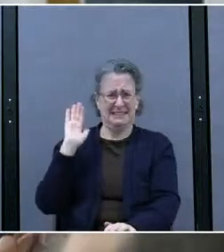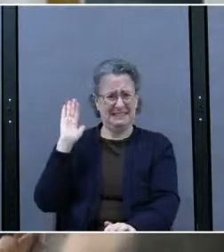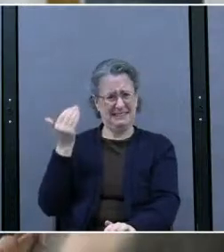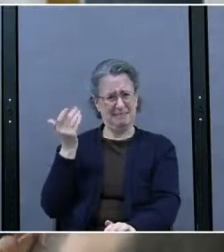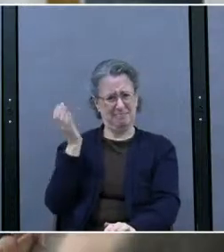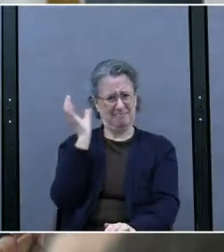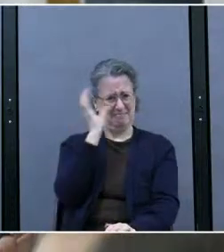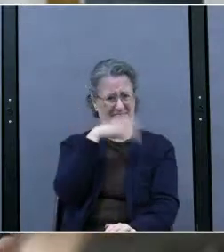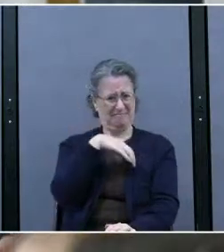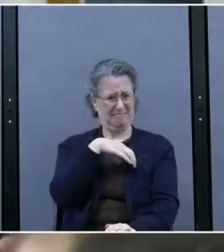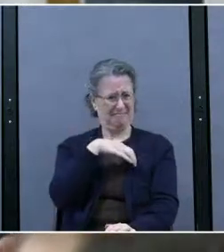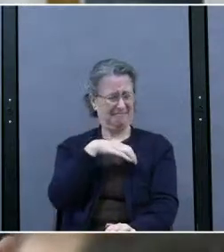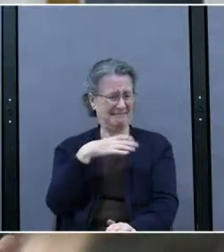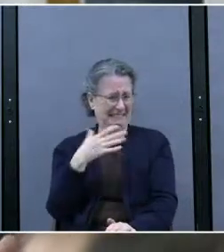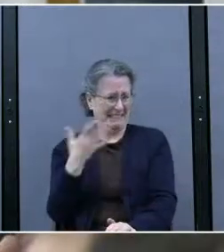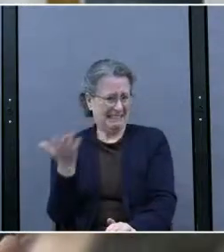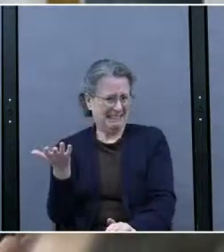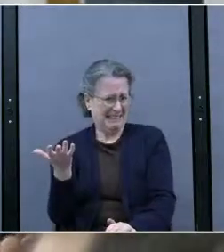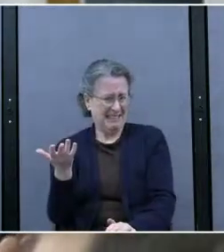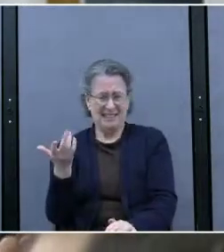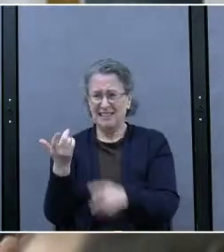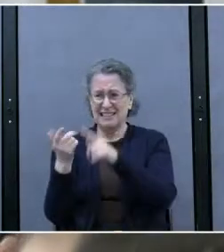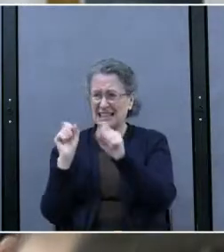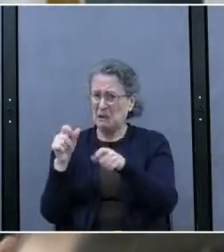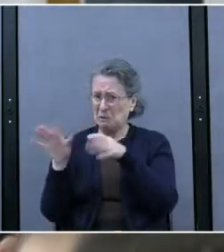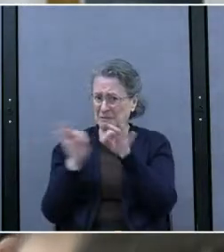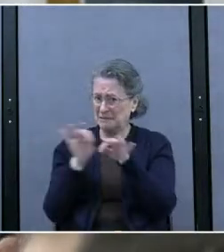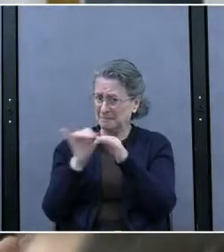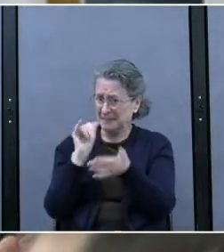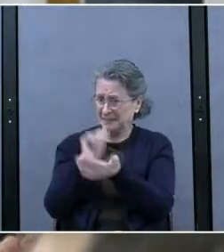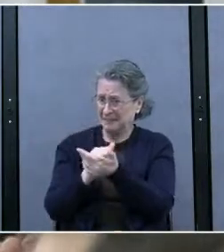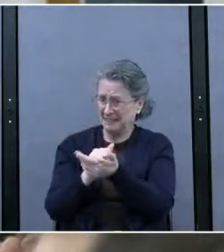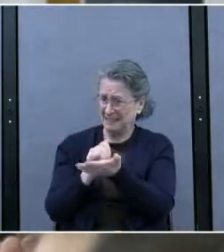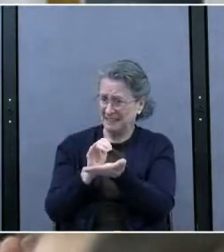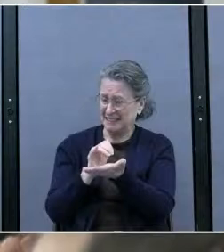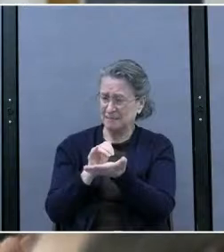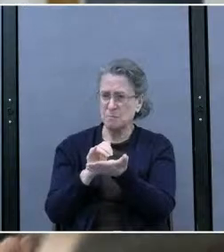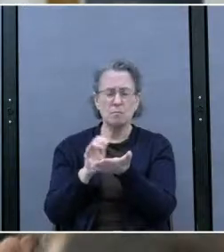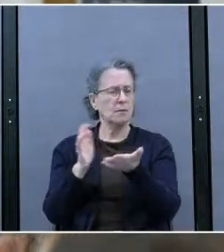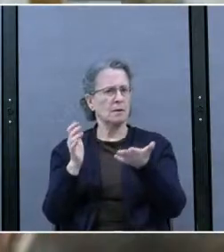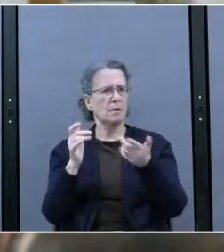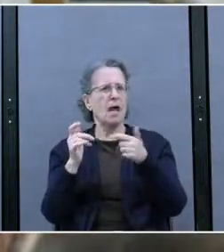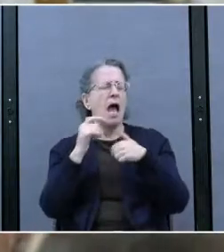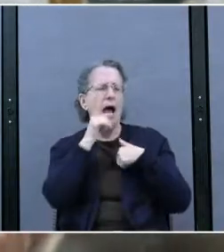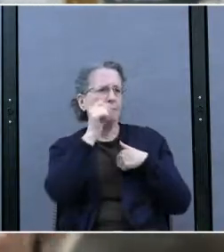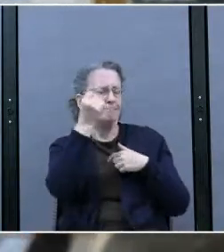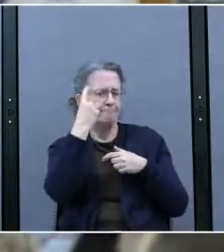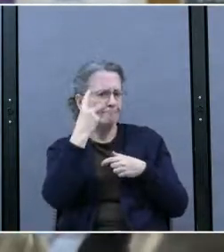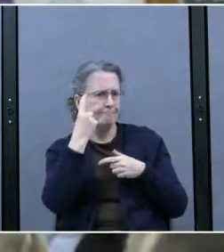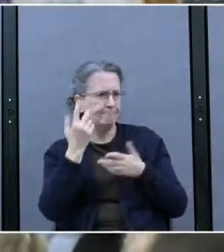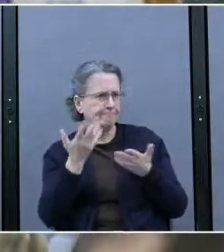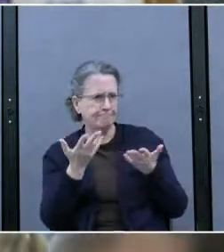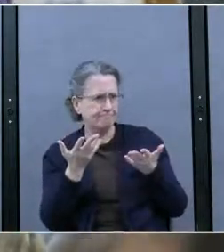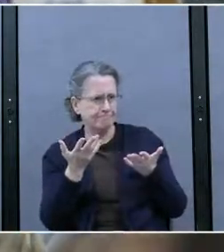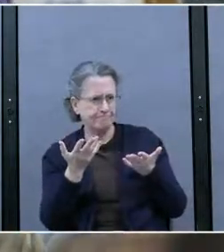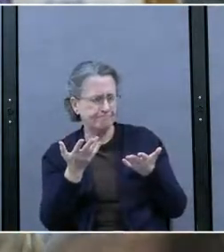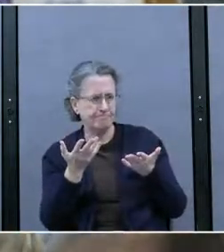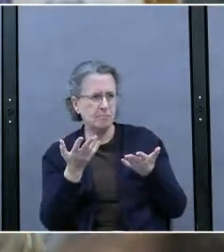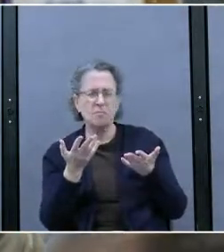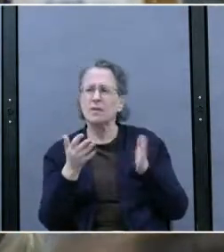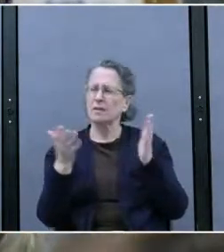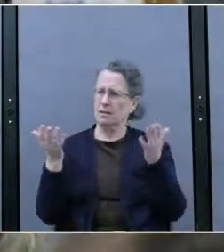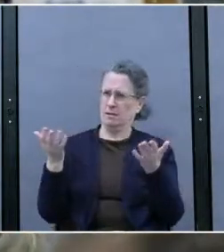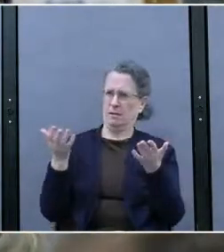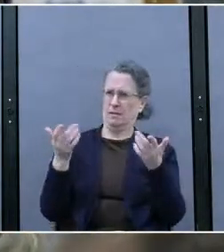me, and just wondering if there's an explanation for that. An explanation for what? The fact